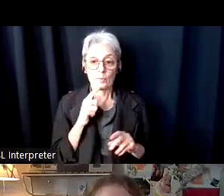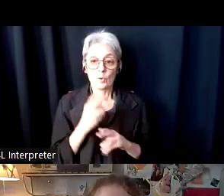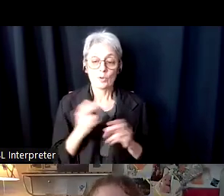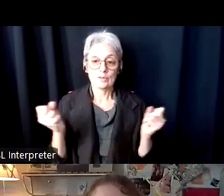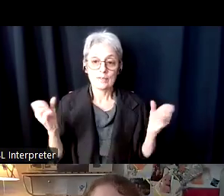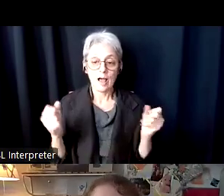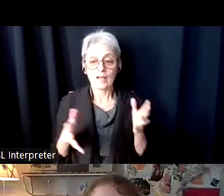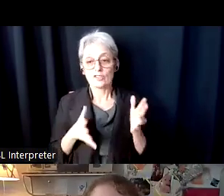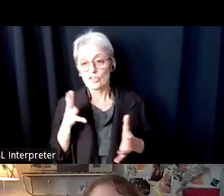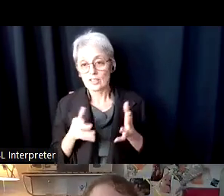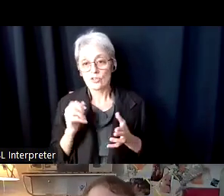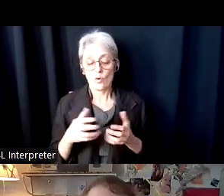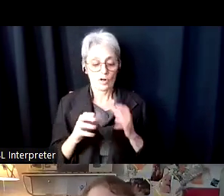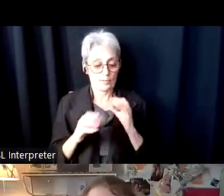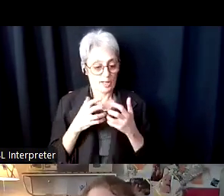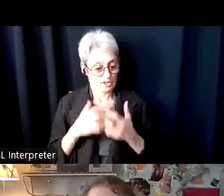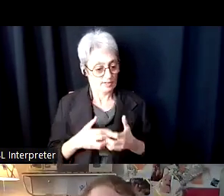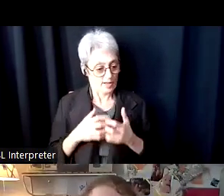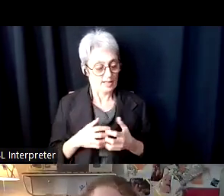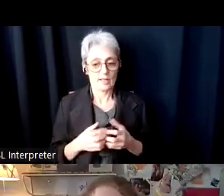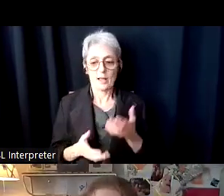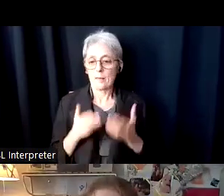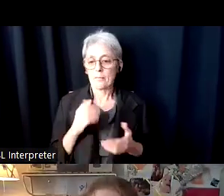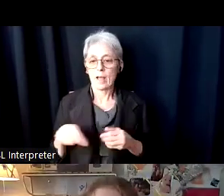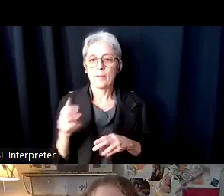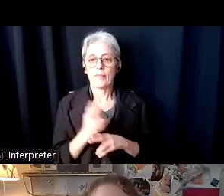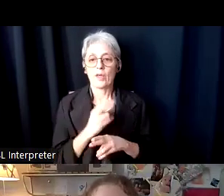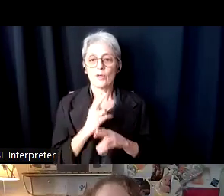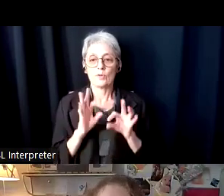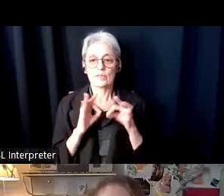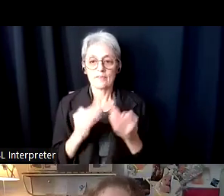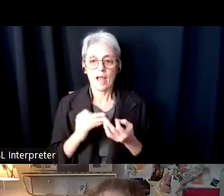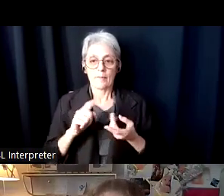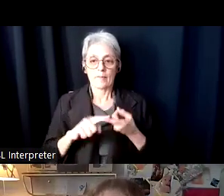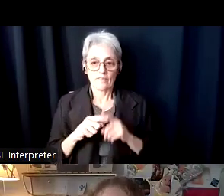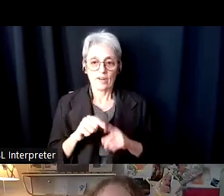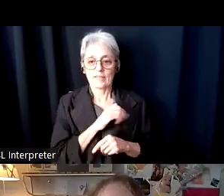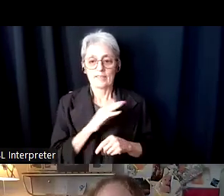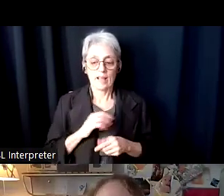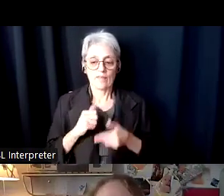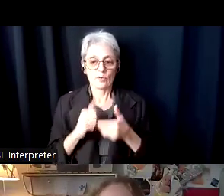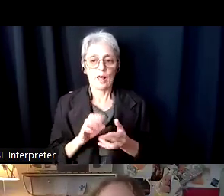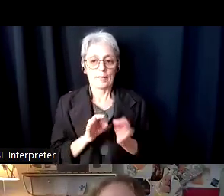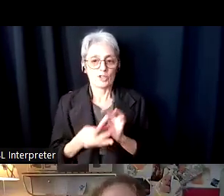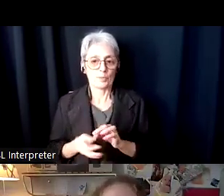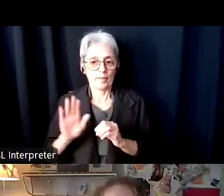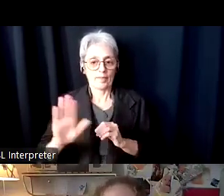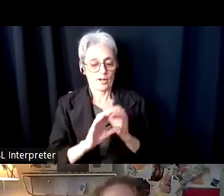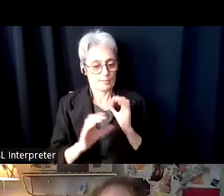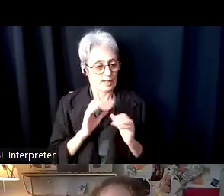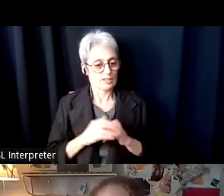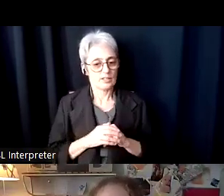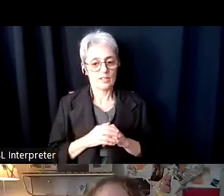gestures, or communication devices may use family, friends, and staff to help interpret their communication, they should absolutely have the